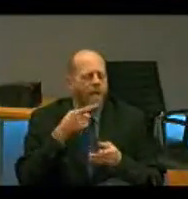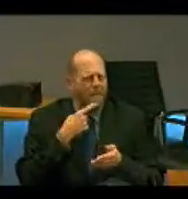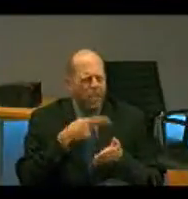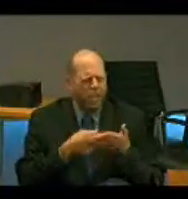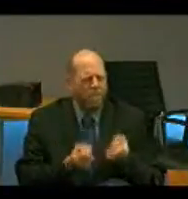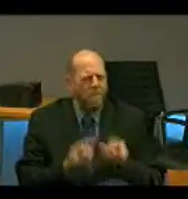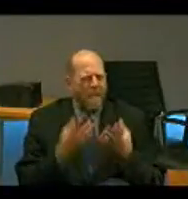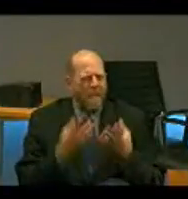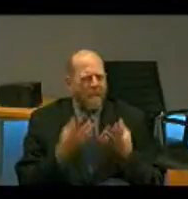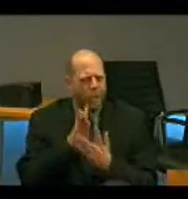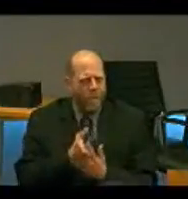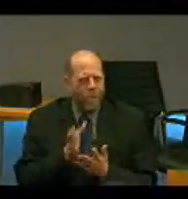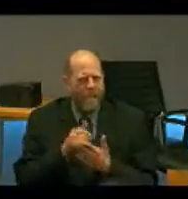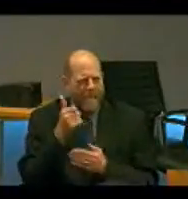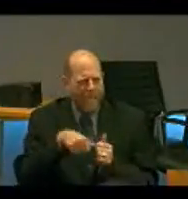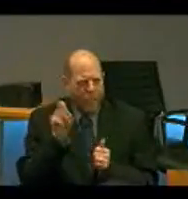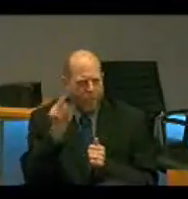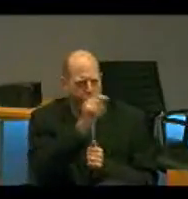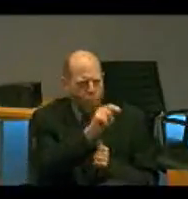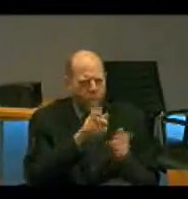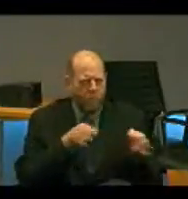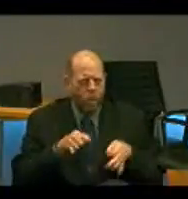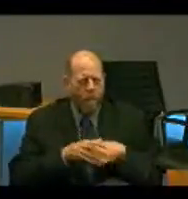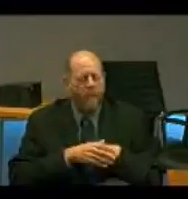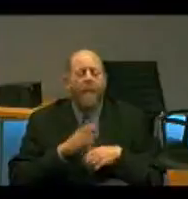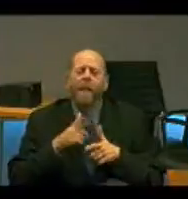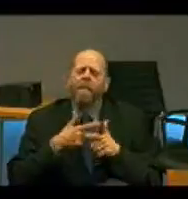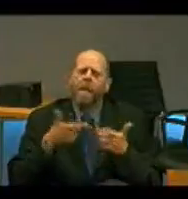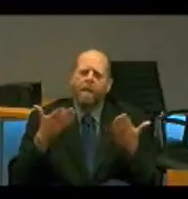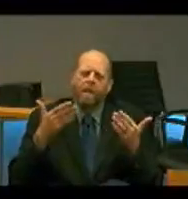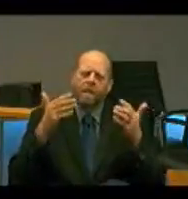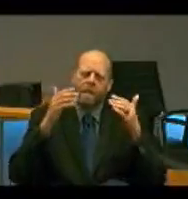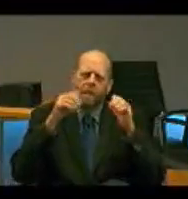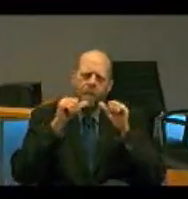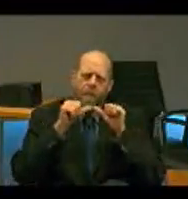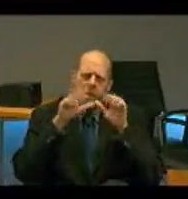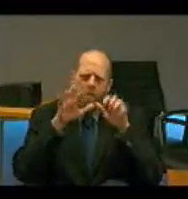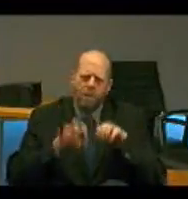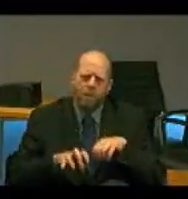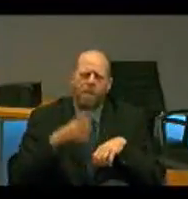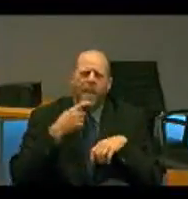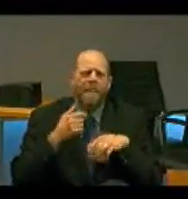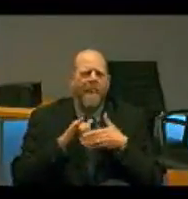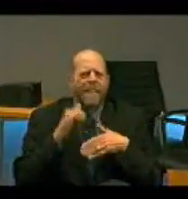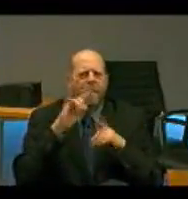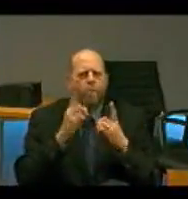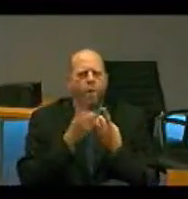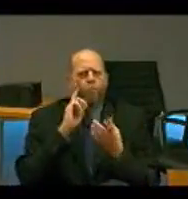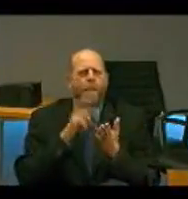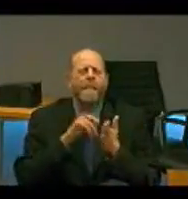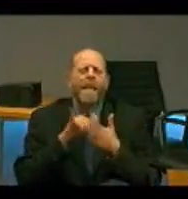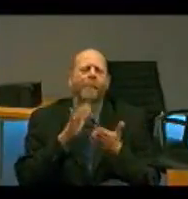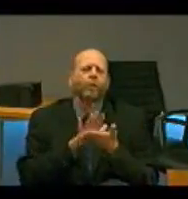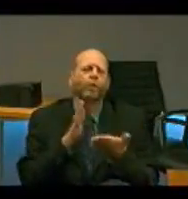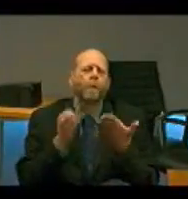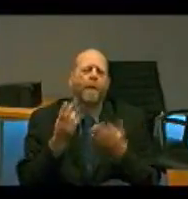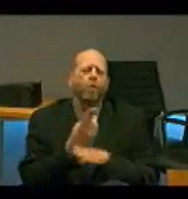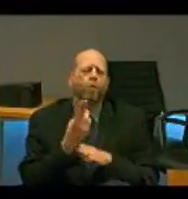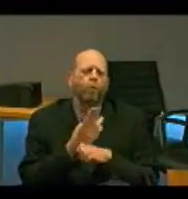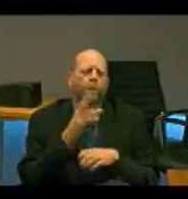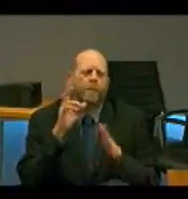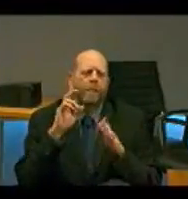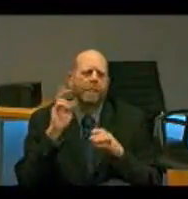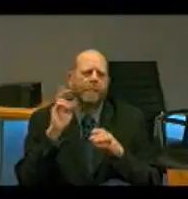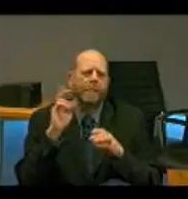lot of the interventions that each of you have described. And then it goes on to say that the department recognizes that schools may use